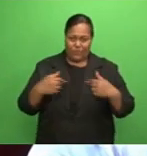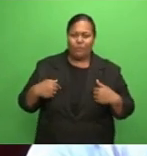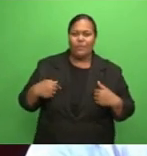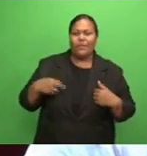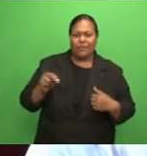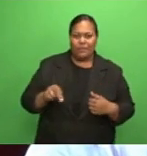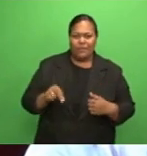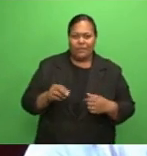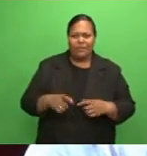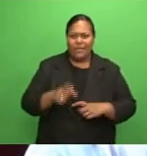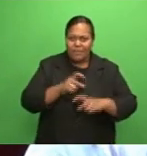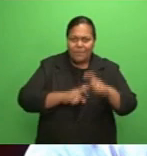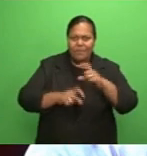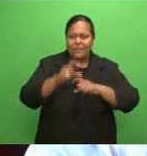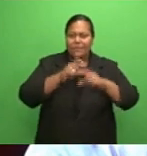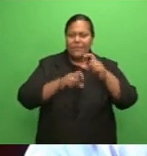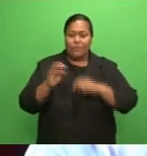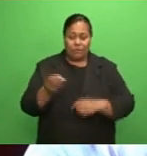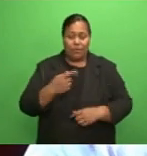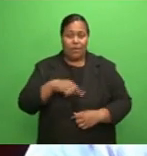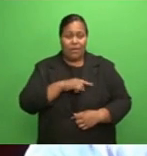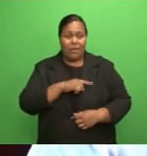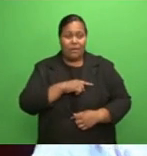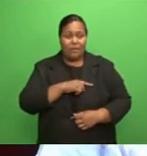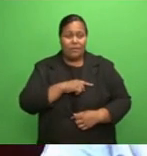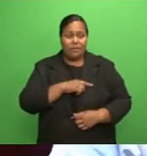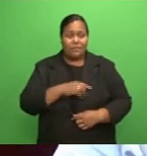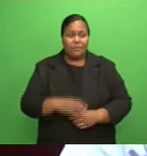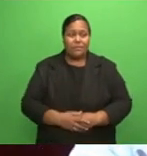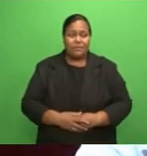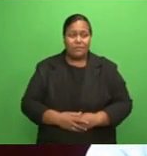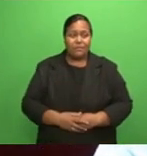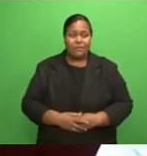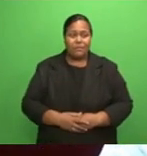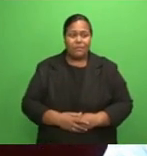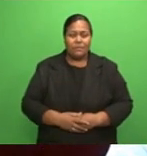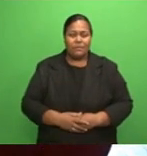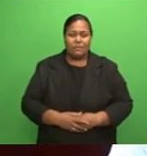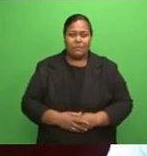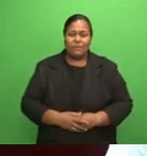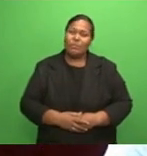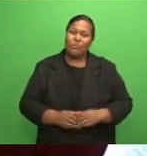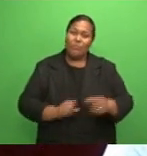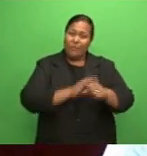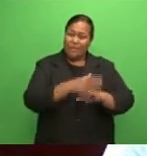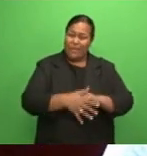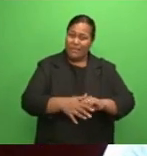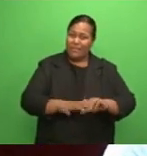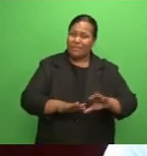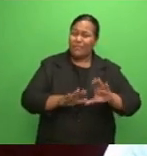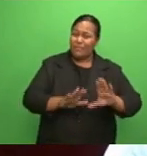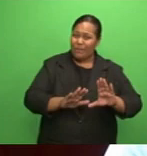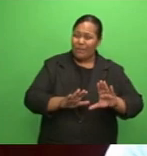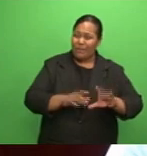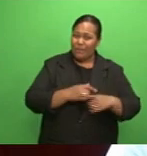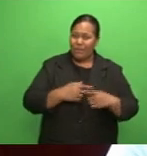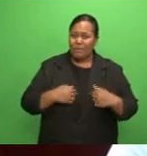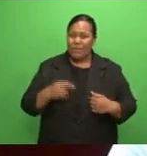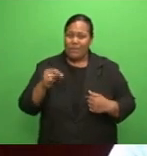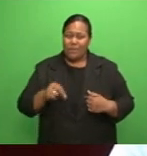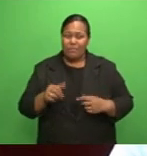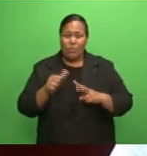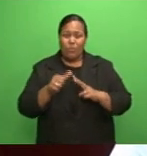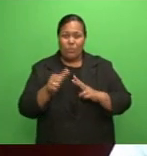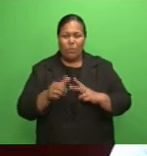capability. Given the fact that we are not only faced with the burden of COVID-19, but also that health needs to be at